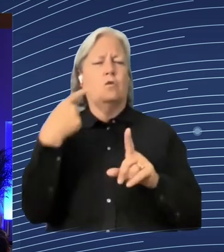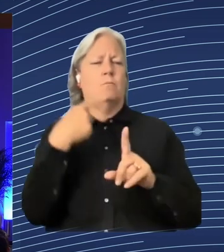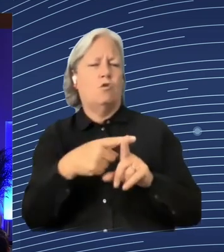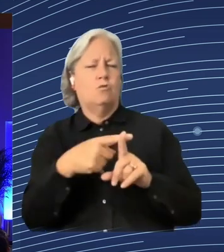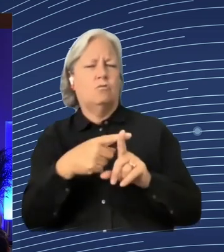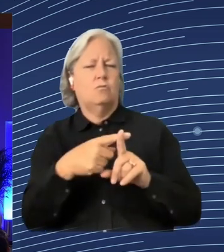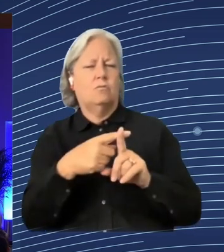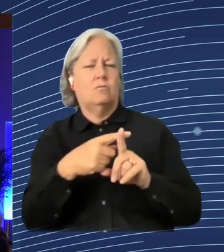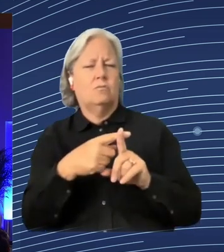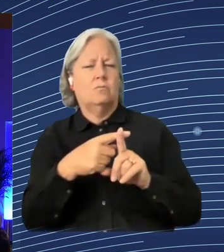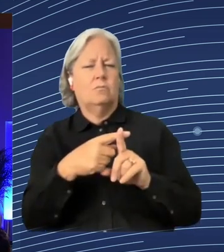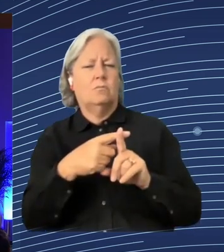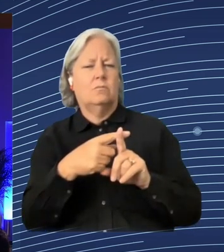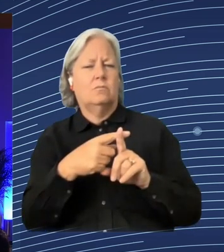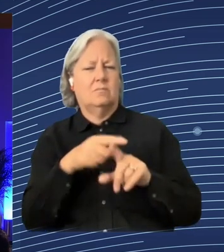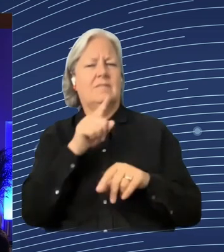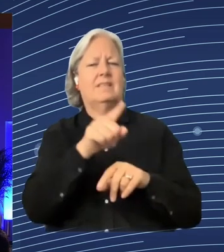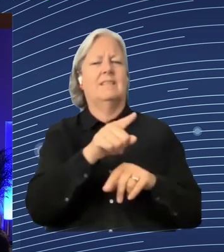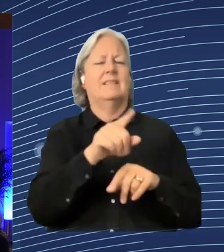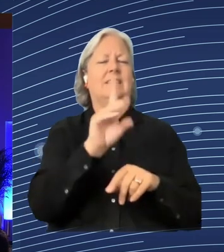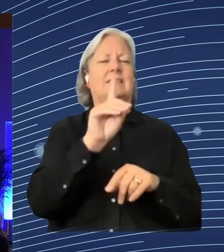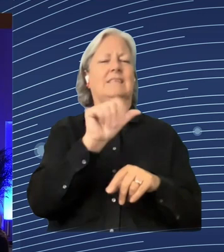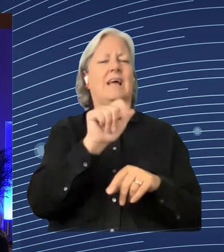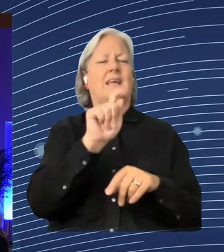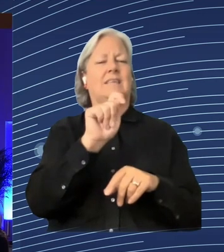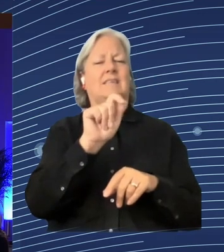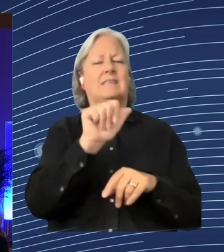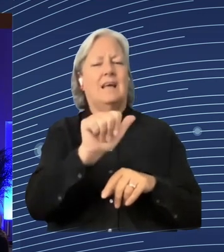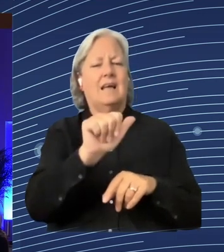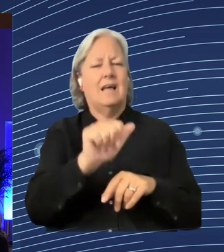adapt. And what I mean is,